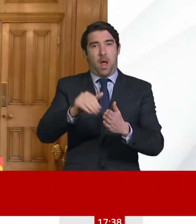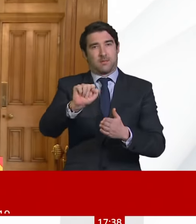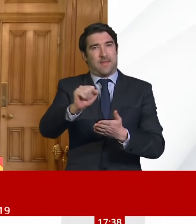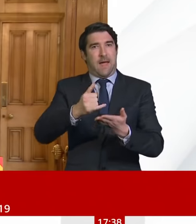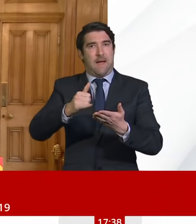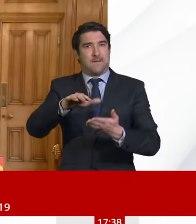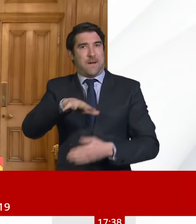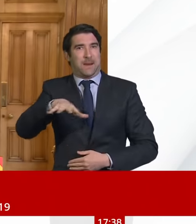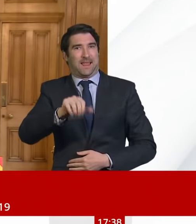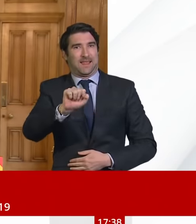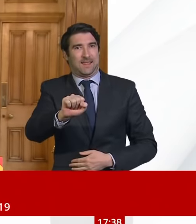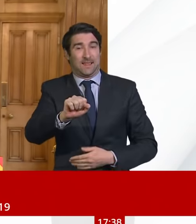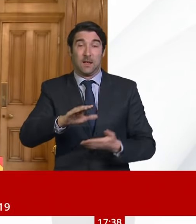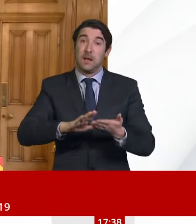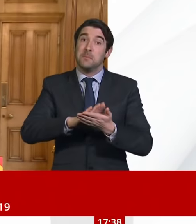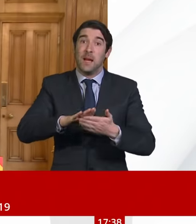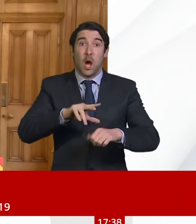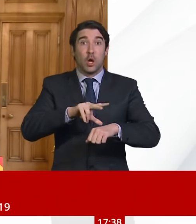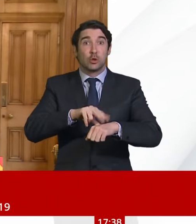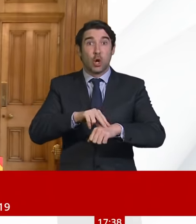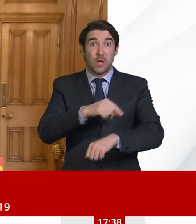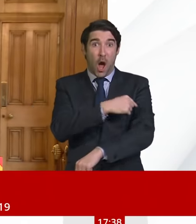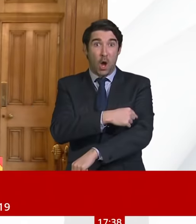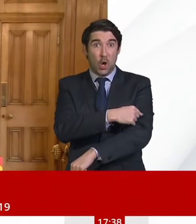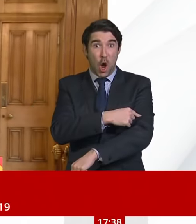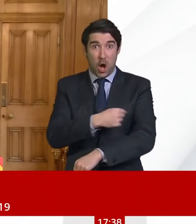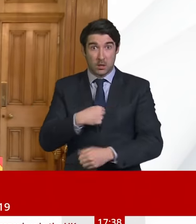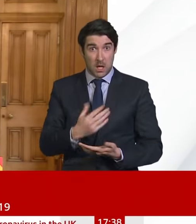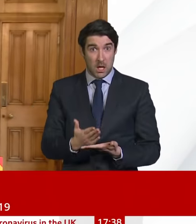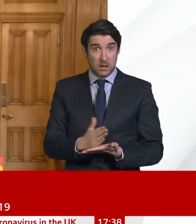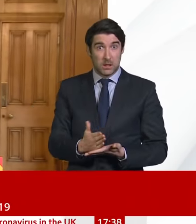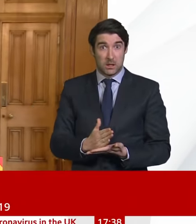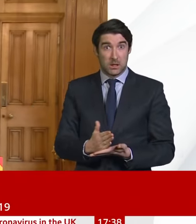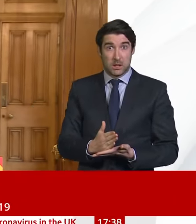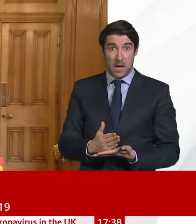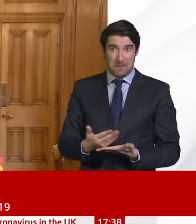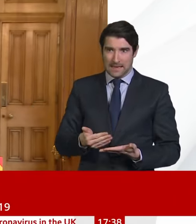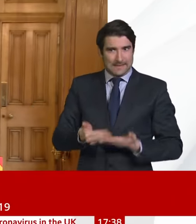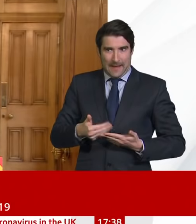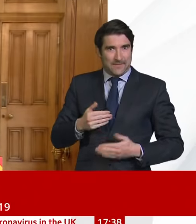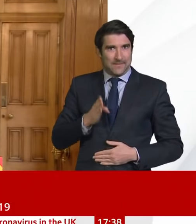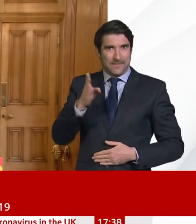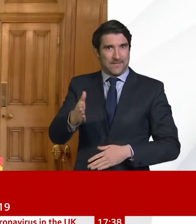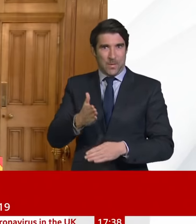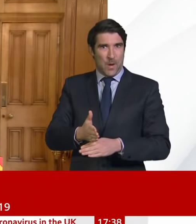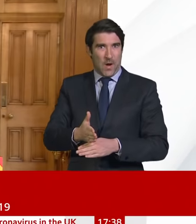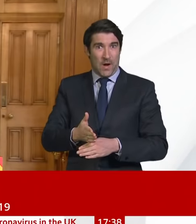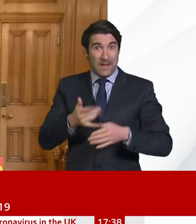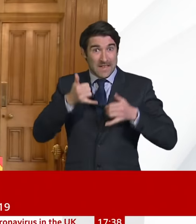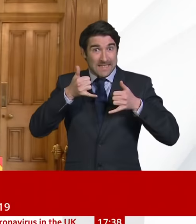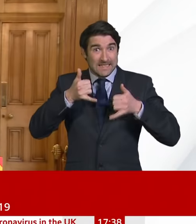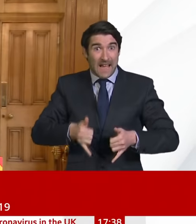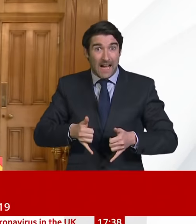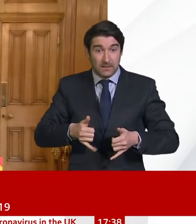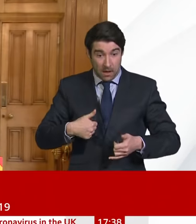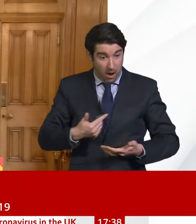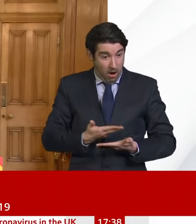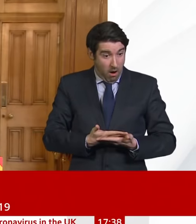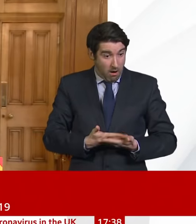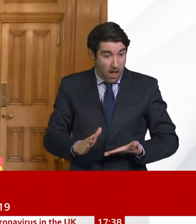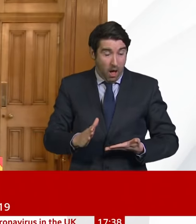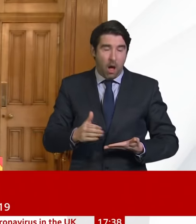more doctors and nurses who do not have the disease safely to go back to work and to treat those who are most